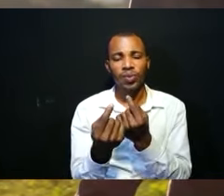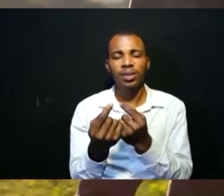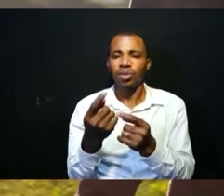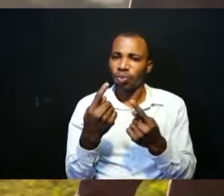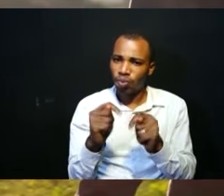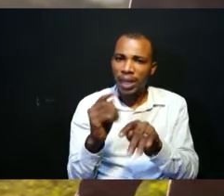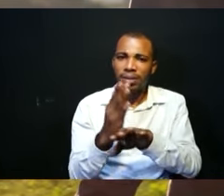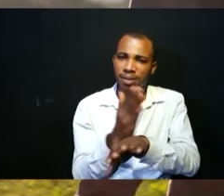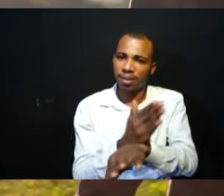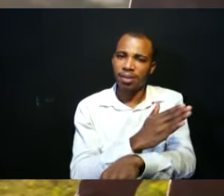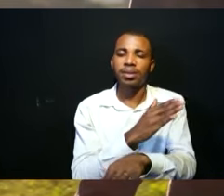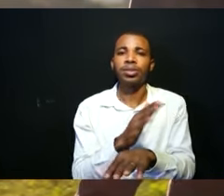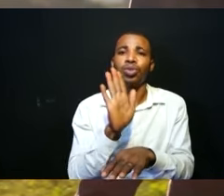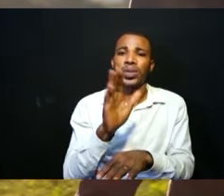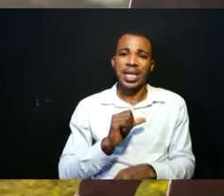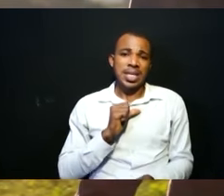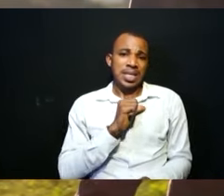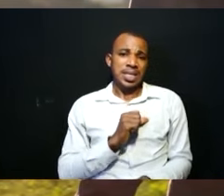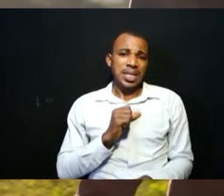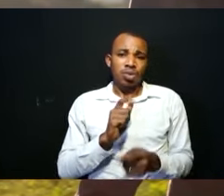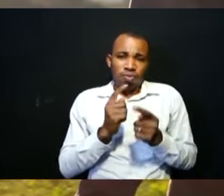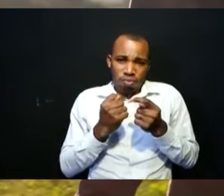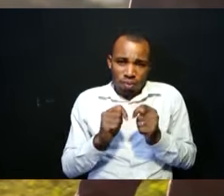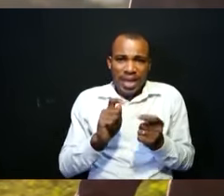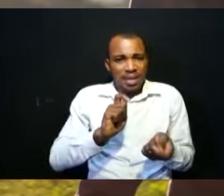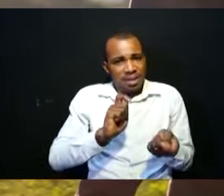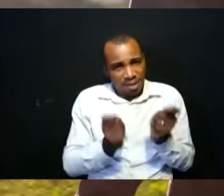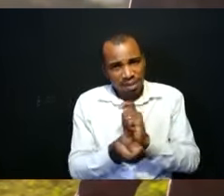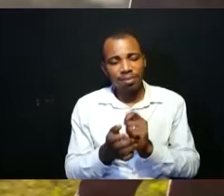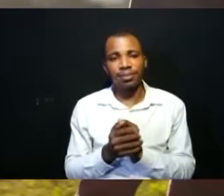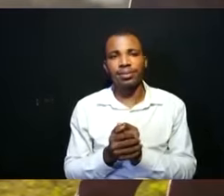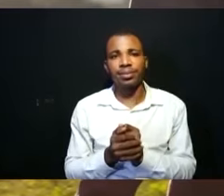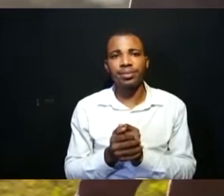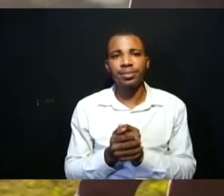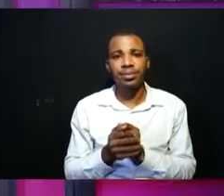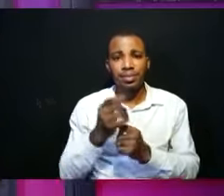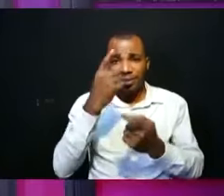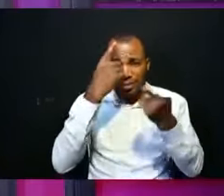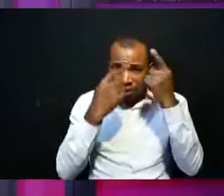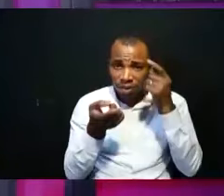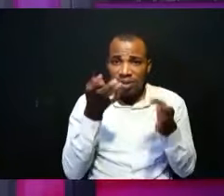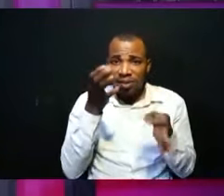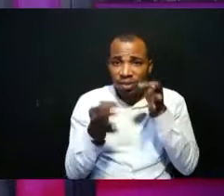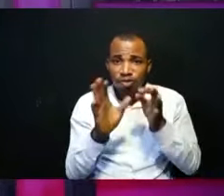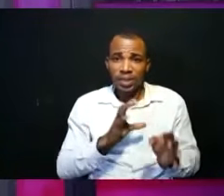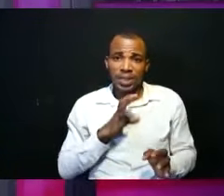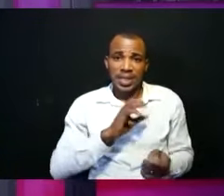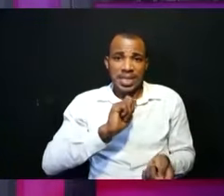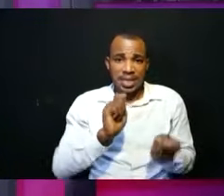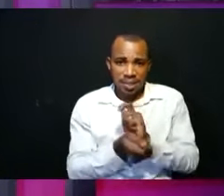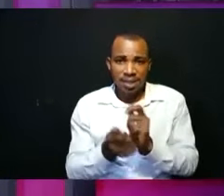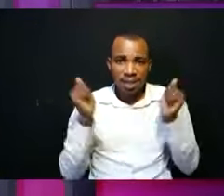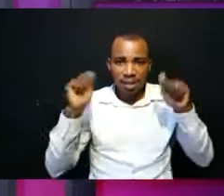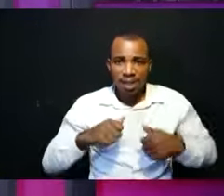your attitude, and your character. Because this will take you into the future. Your